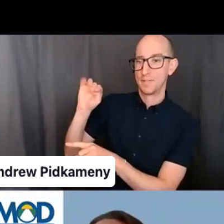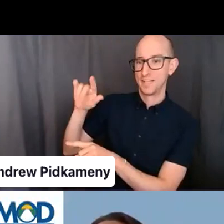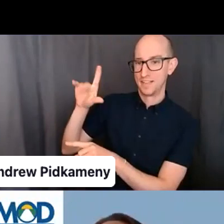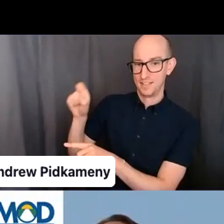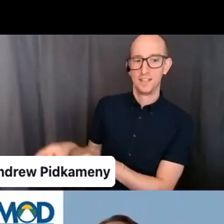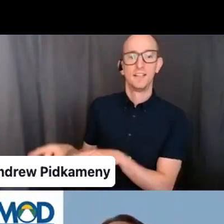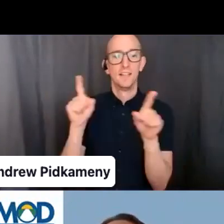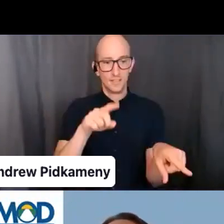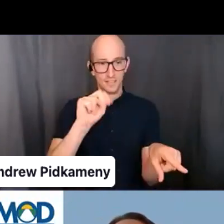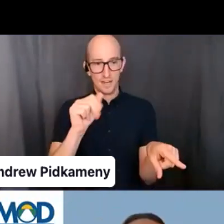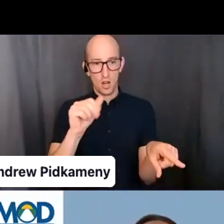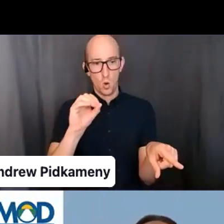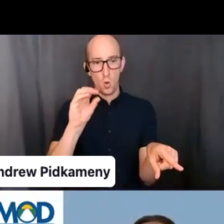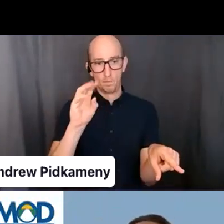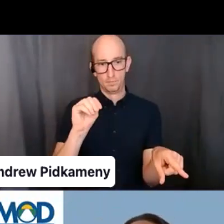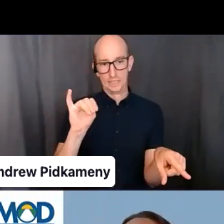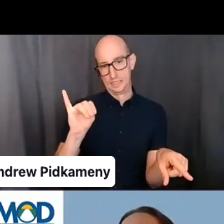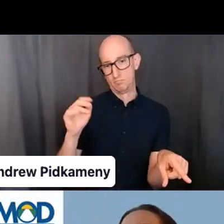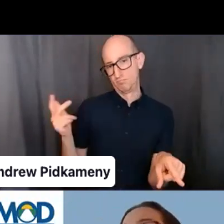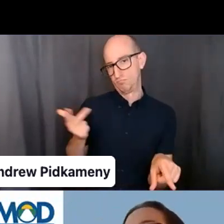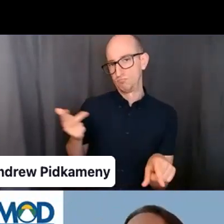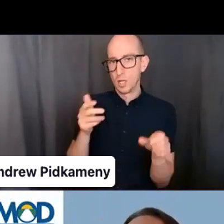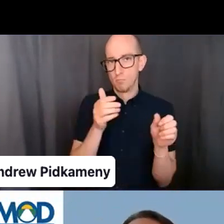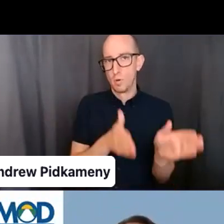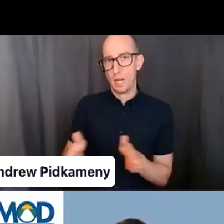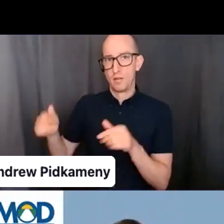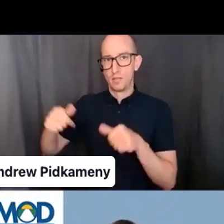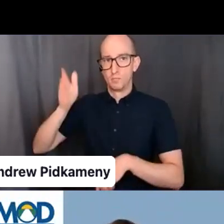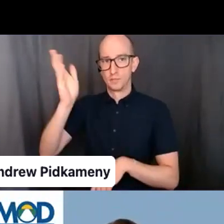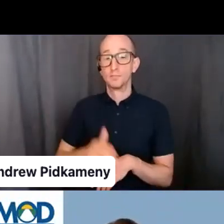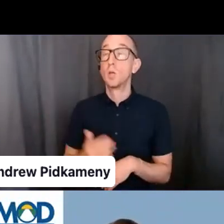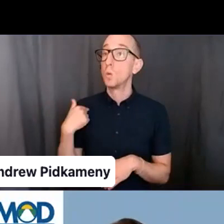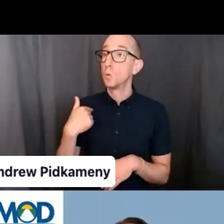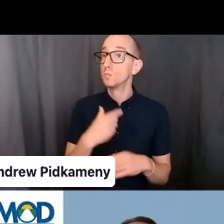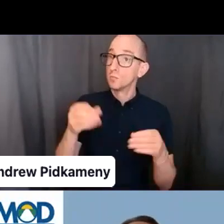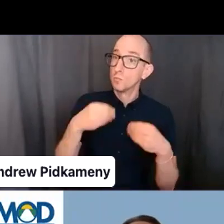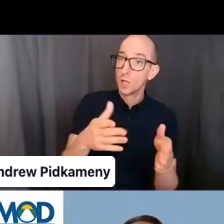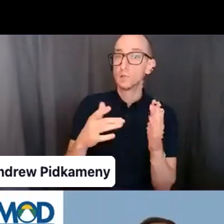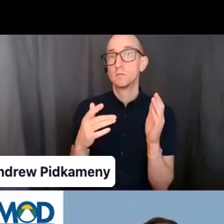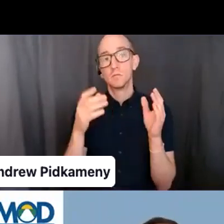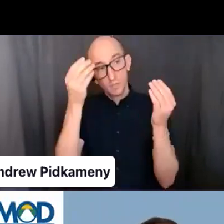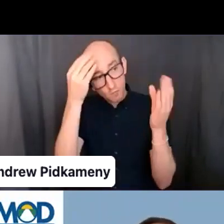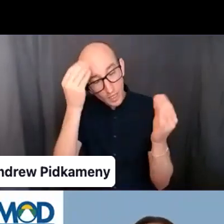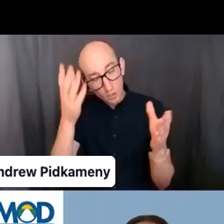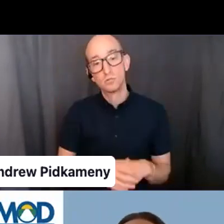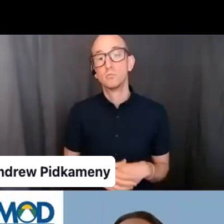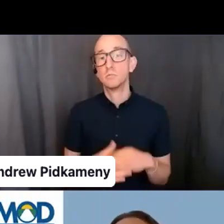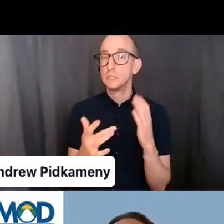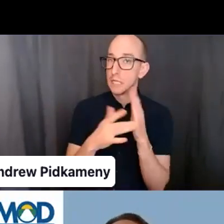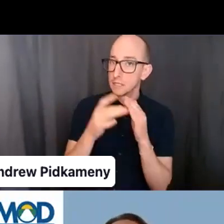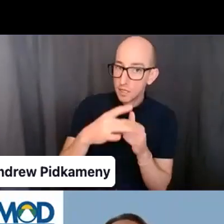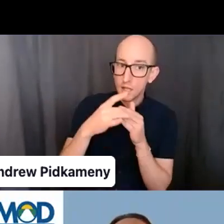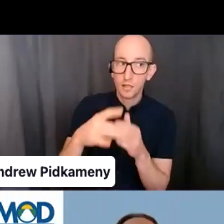Naomi. We provide information, technical guidance, and training on disability rights and